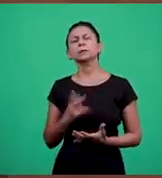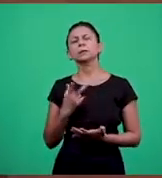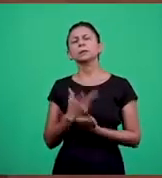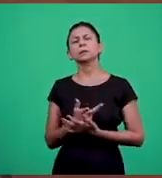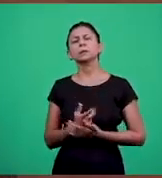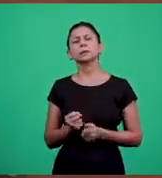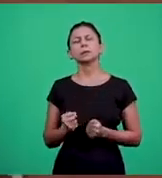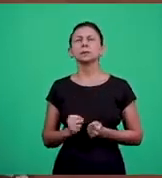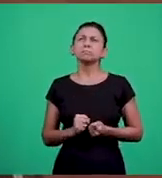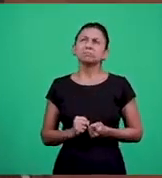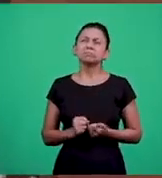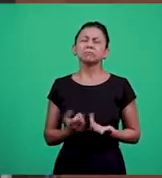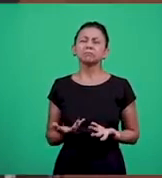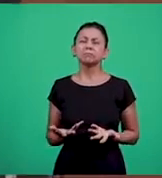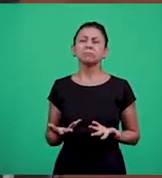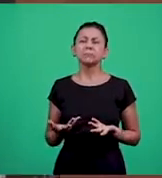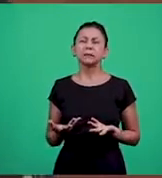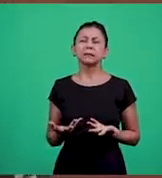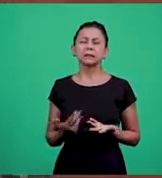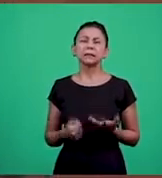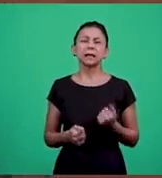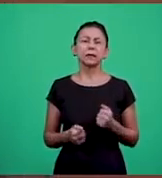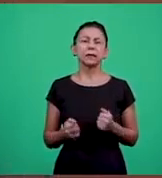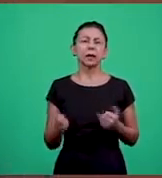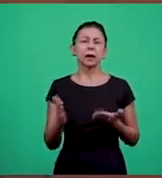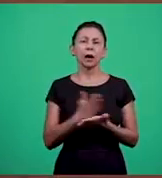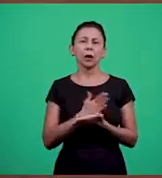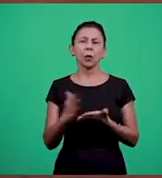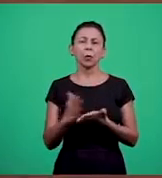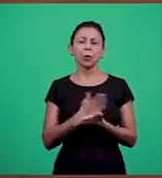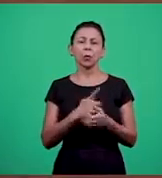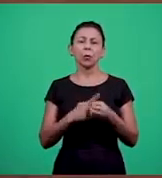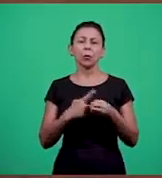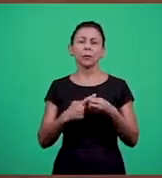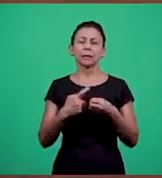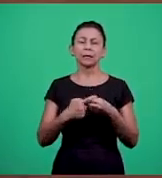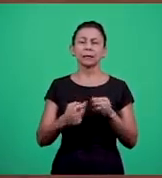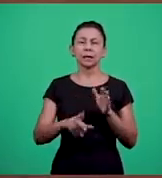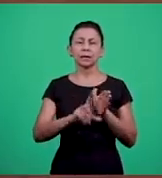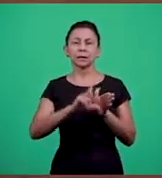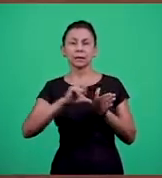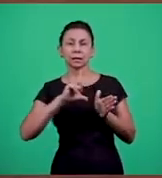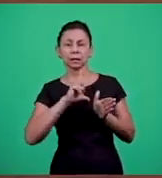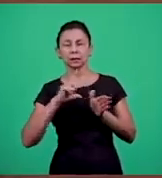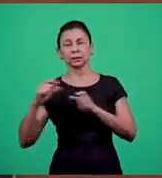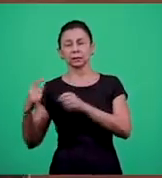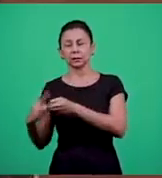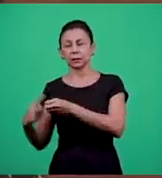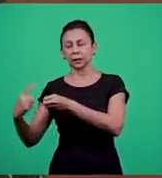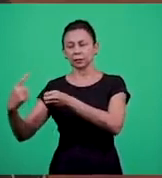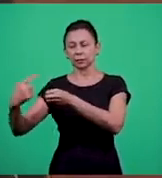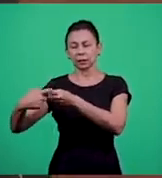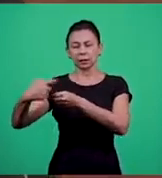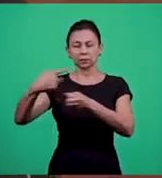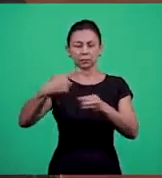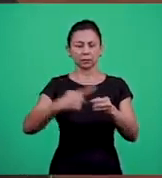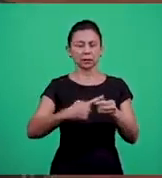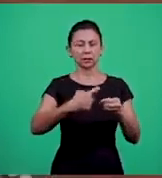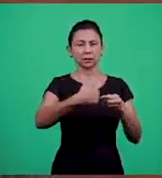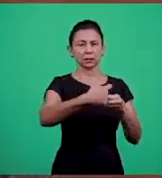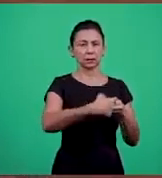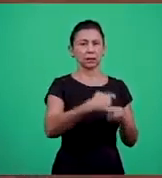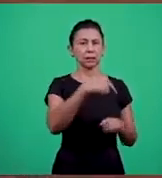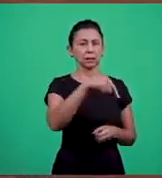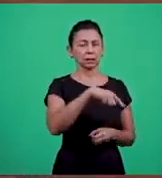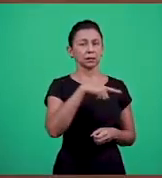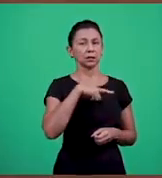Moses. But for Israel to enter the land of Canaan, it was necessary to enter a couple